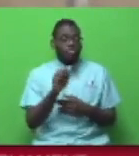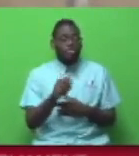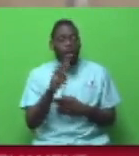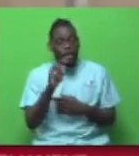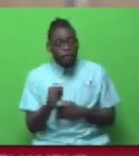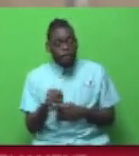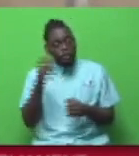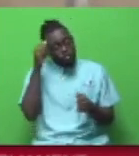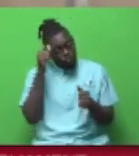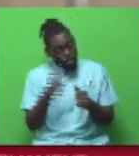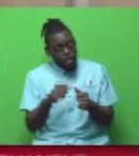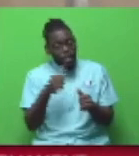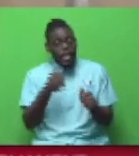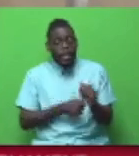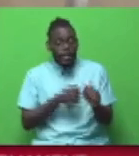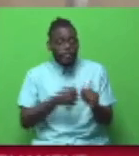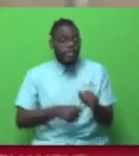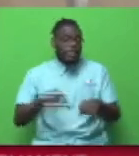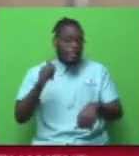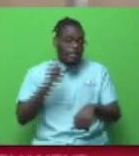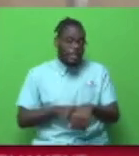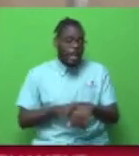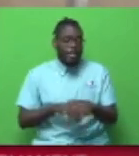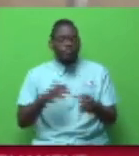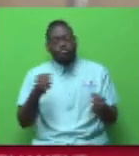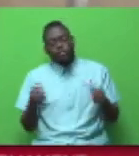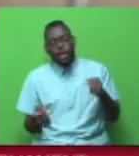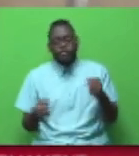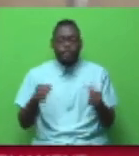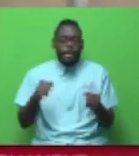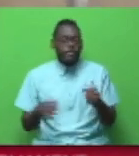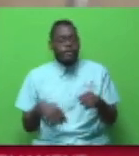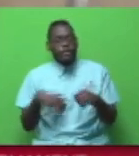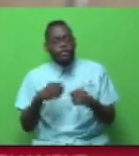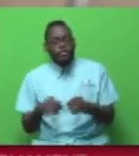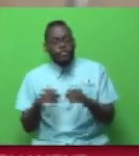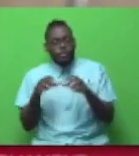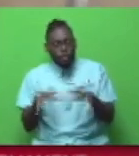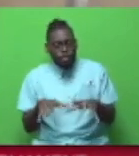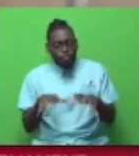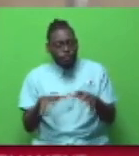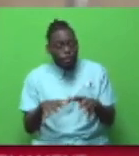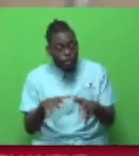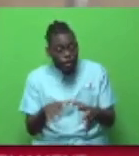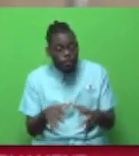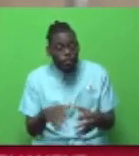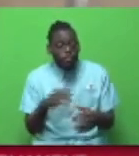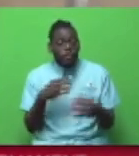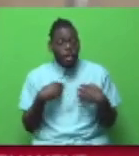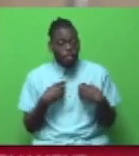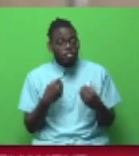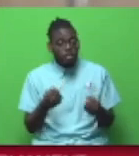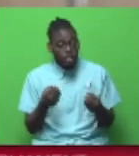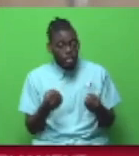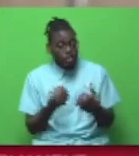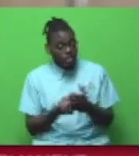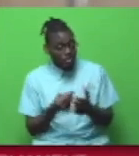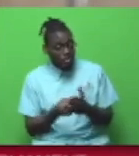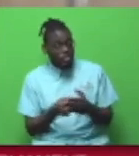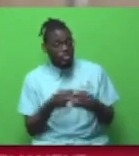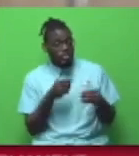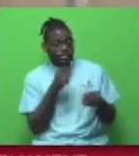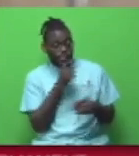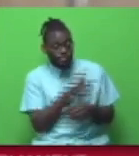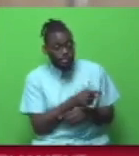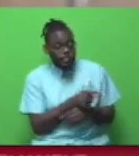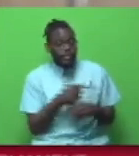remember the $137 million in 2015 that we as a government inherited and had to